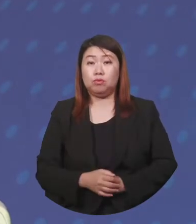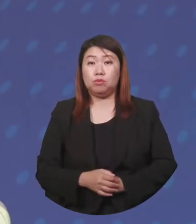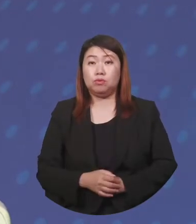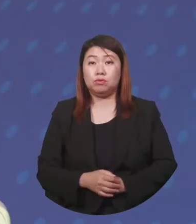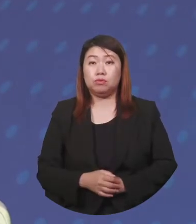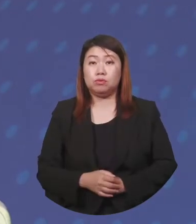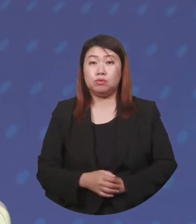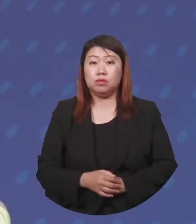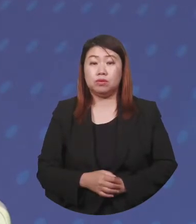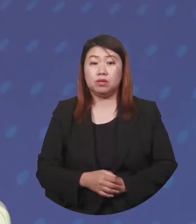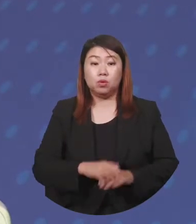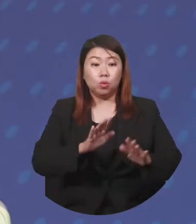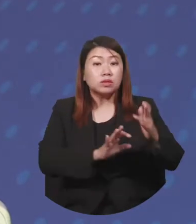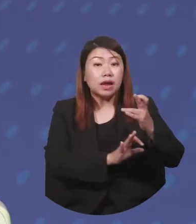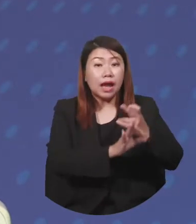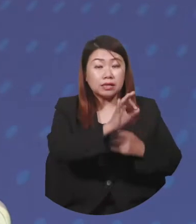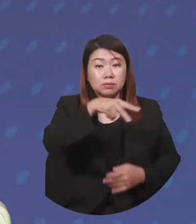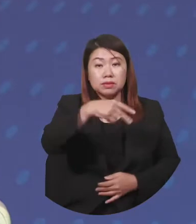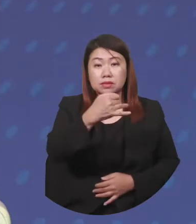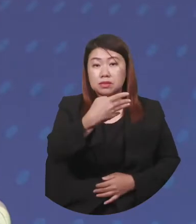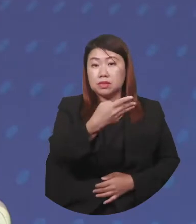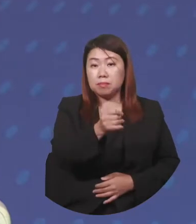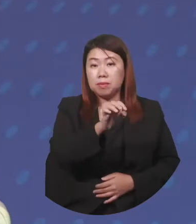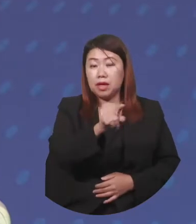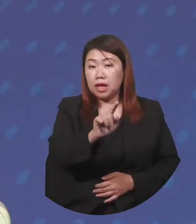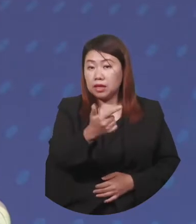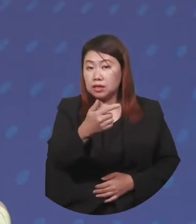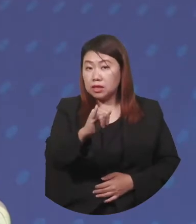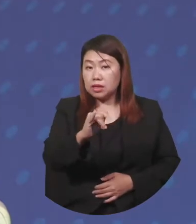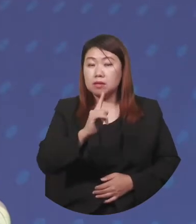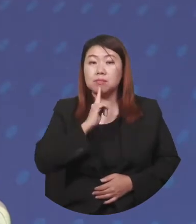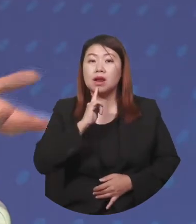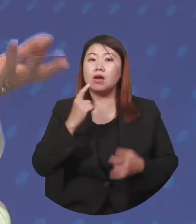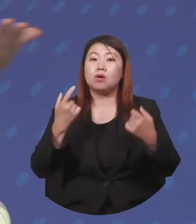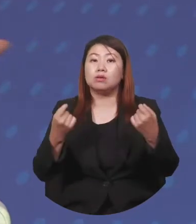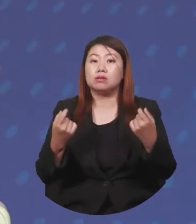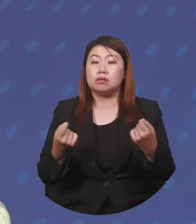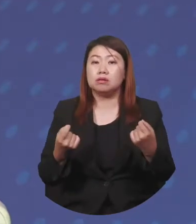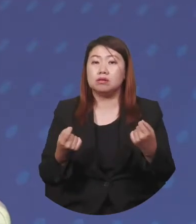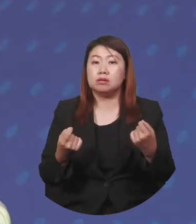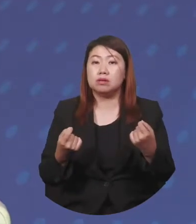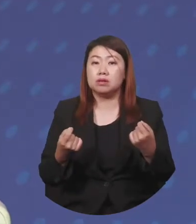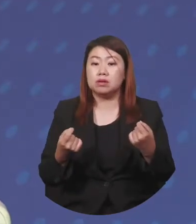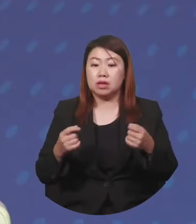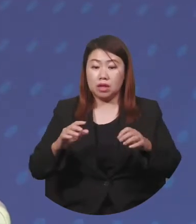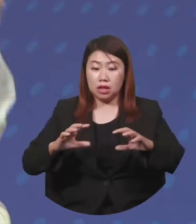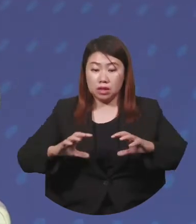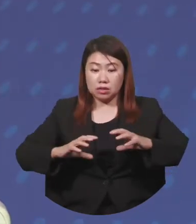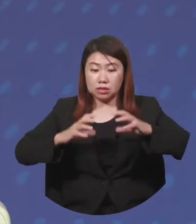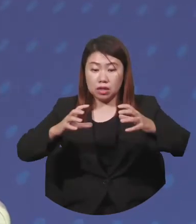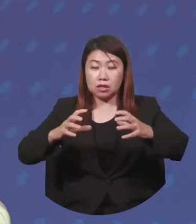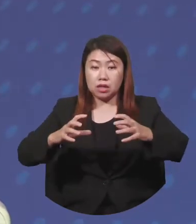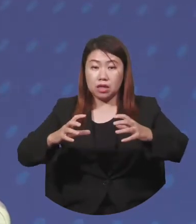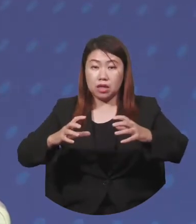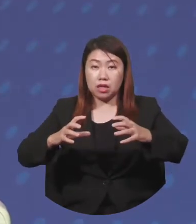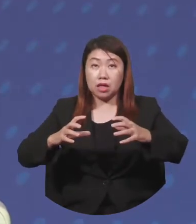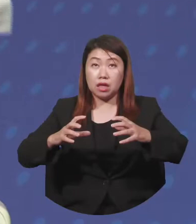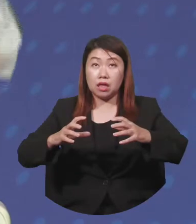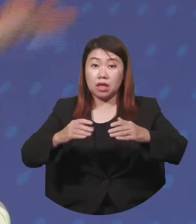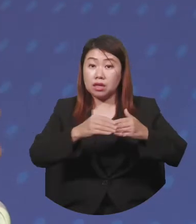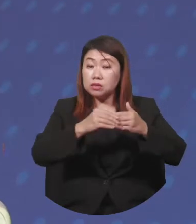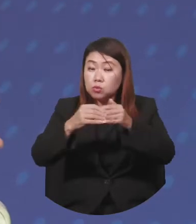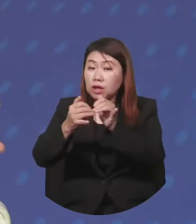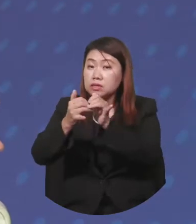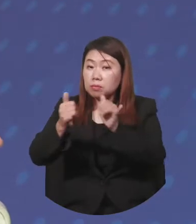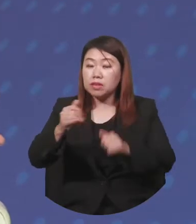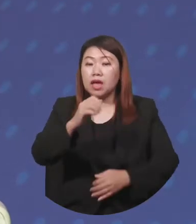it's not very likely that if the leaders of the world came together today that they would say, oh, the SDGs, that's the way forward, because it